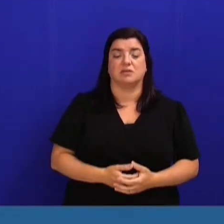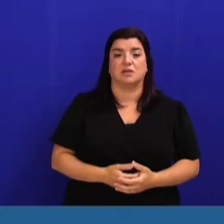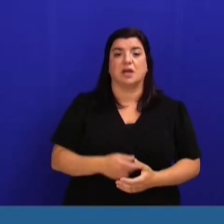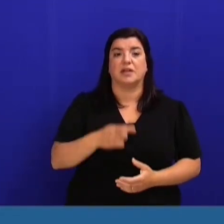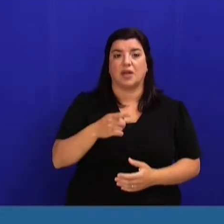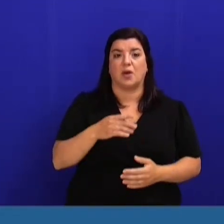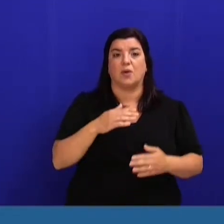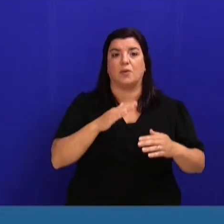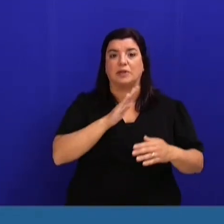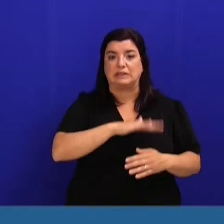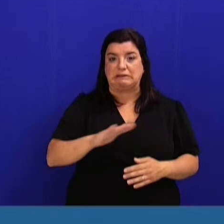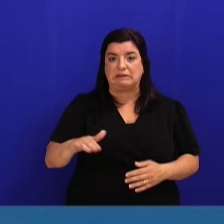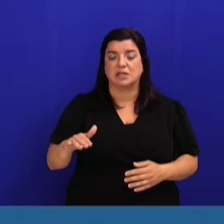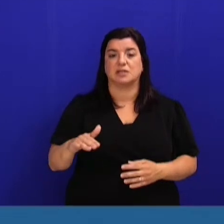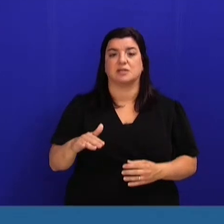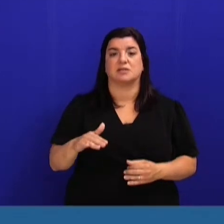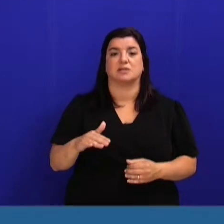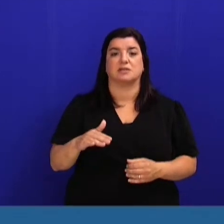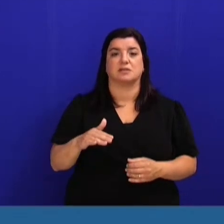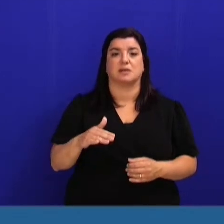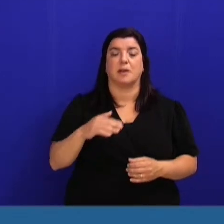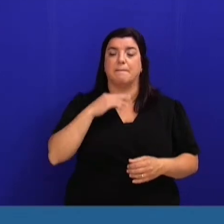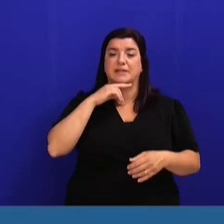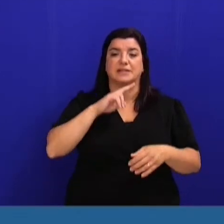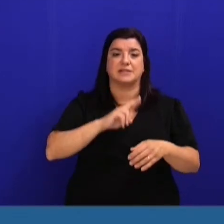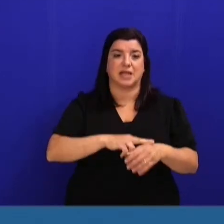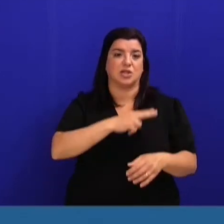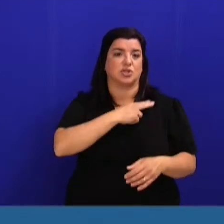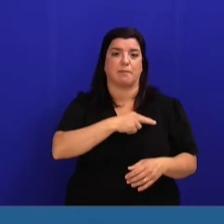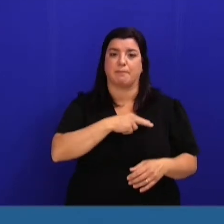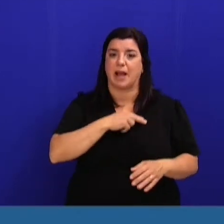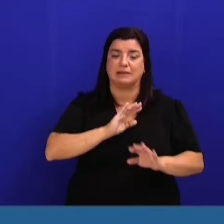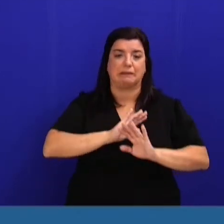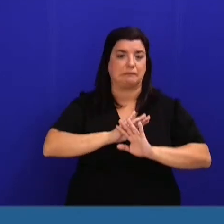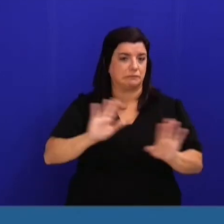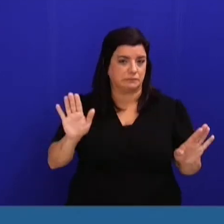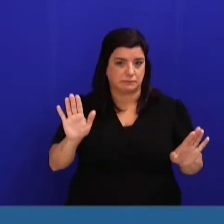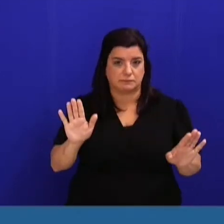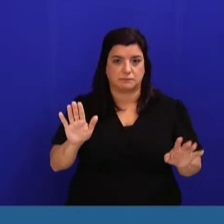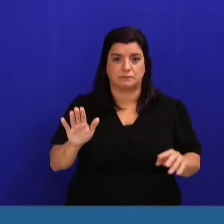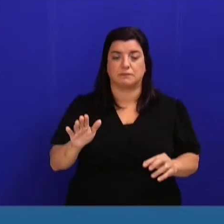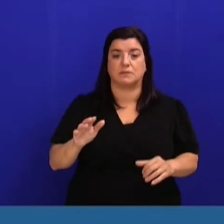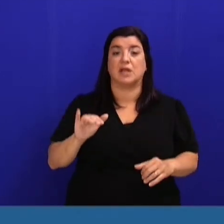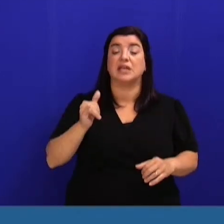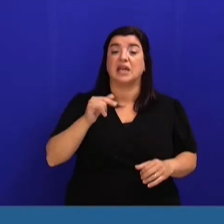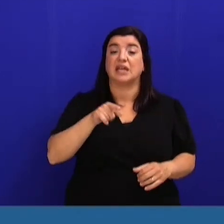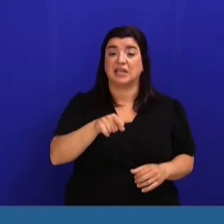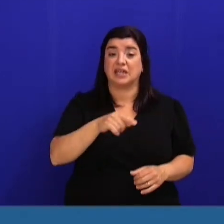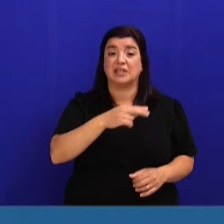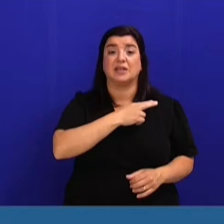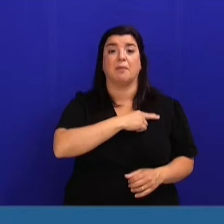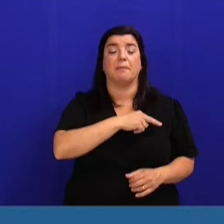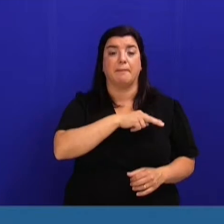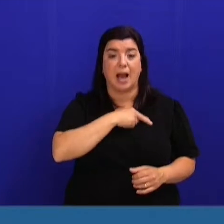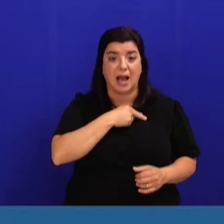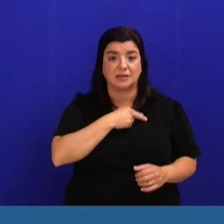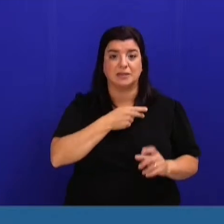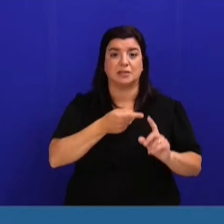people basically told you cannot come to Malta by any means, even if you are Maltese or if you're married to a Maltese person?